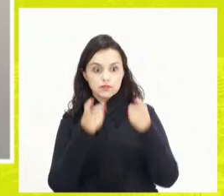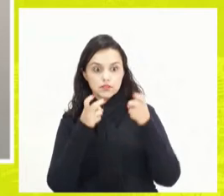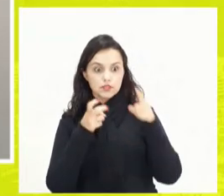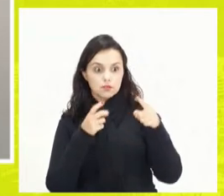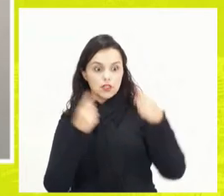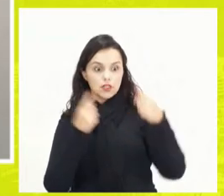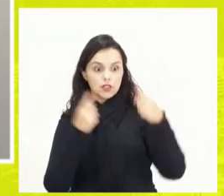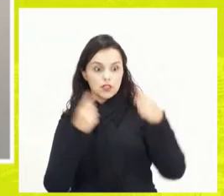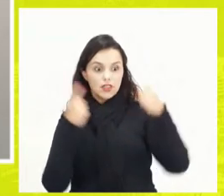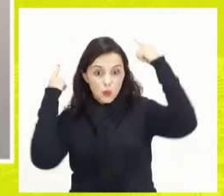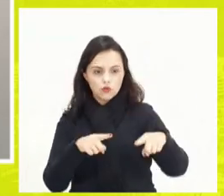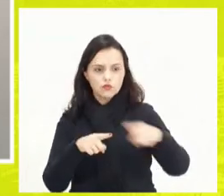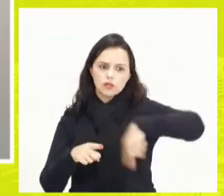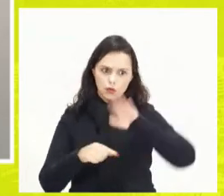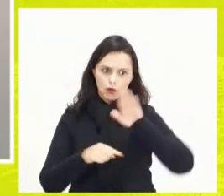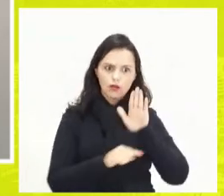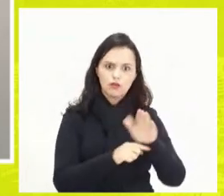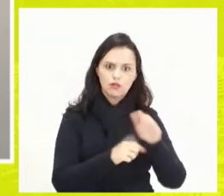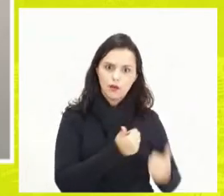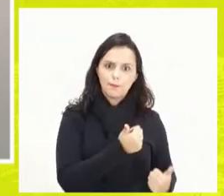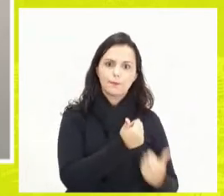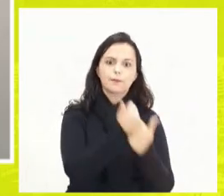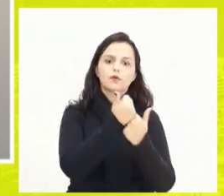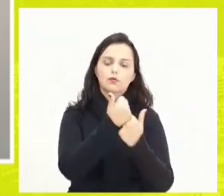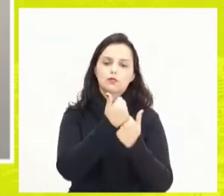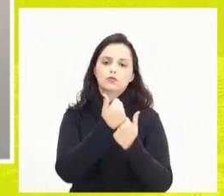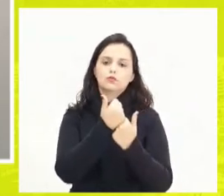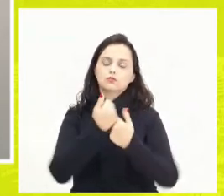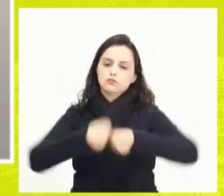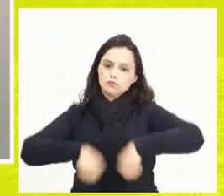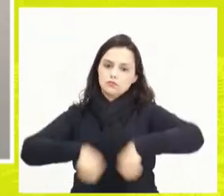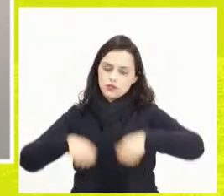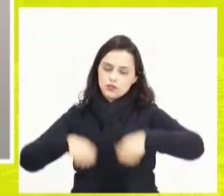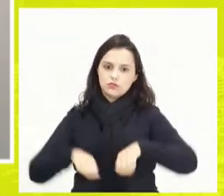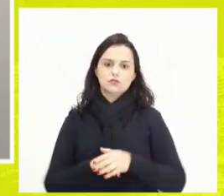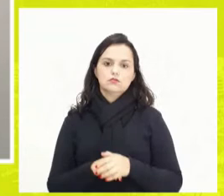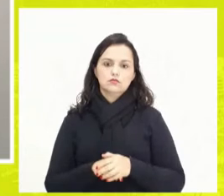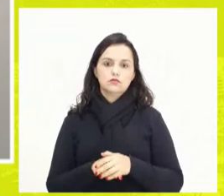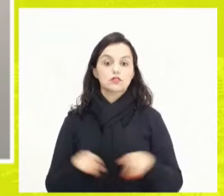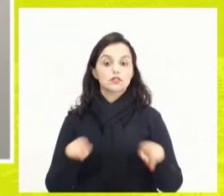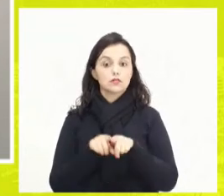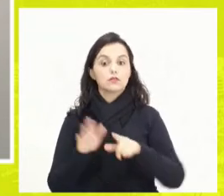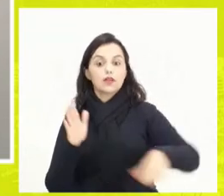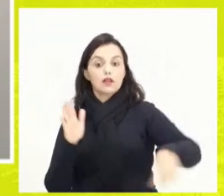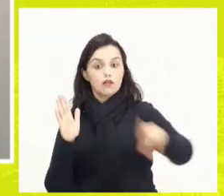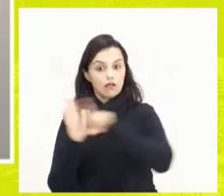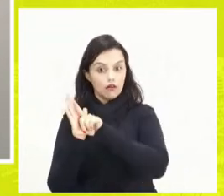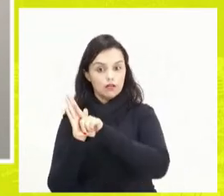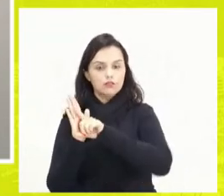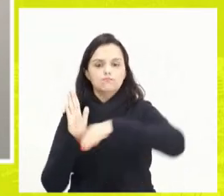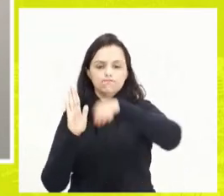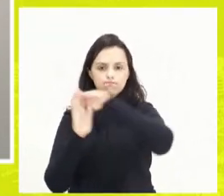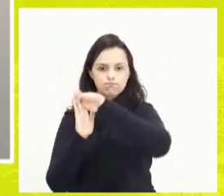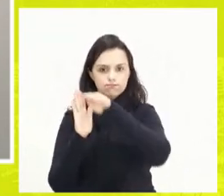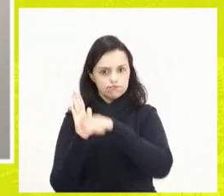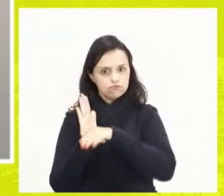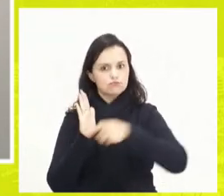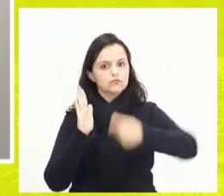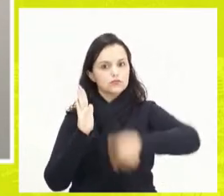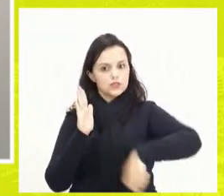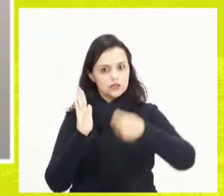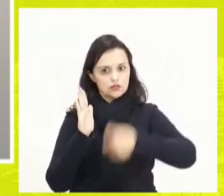attacked directly indirectly this is really important there must be support from legal aspects there must be